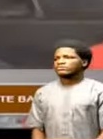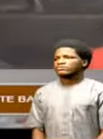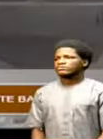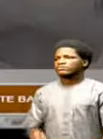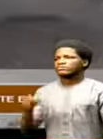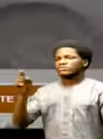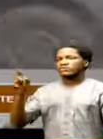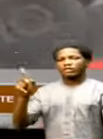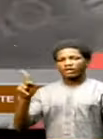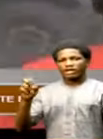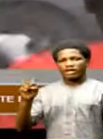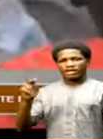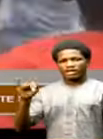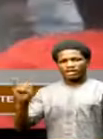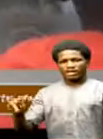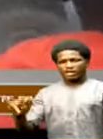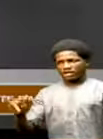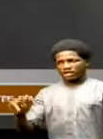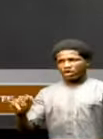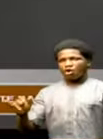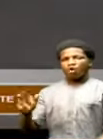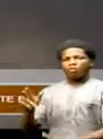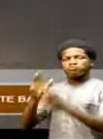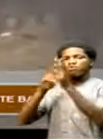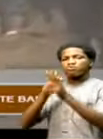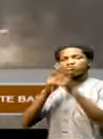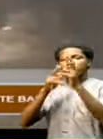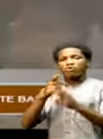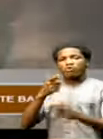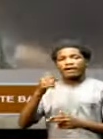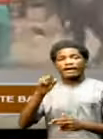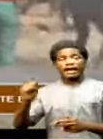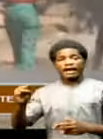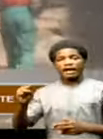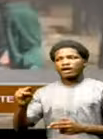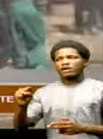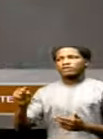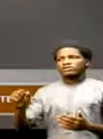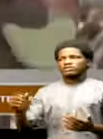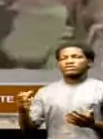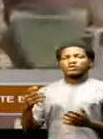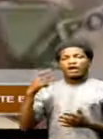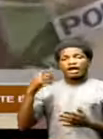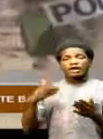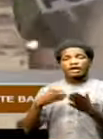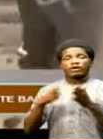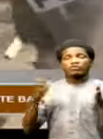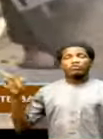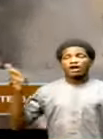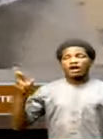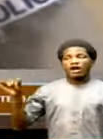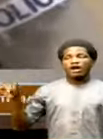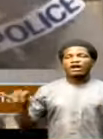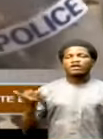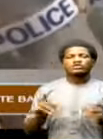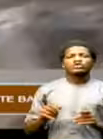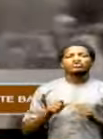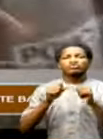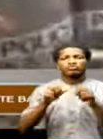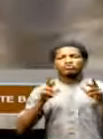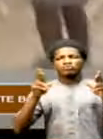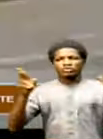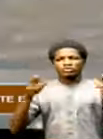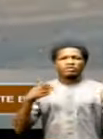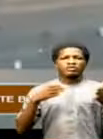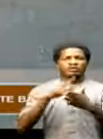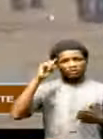Kenya police fire tear gas at protesters as they press ahead with anti-government demonstrations